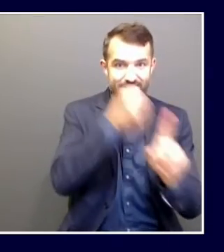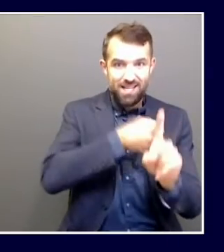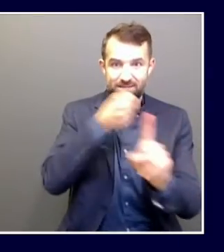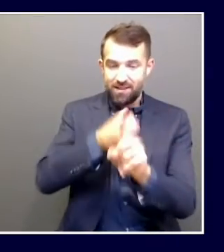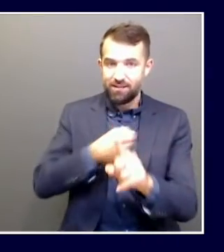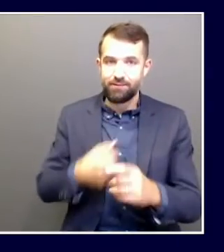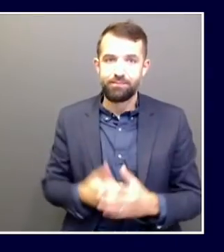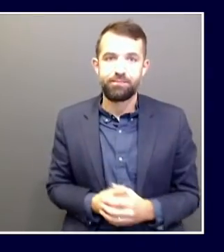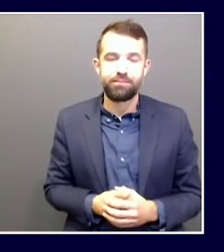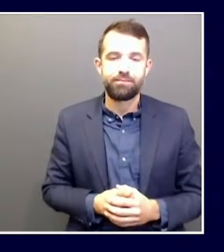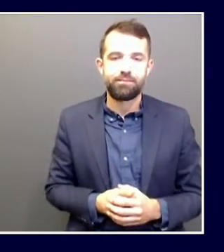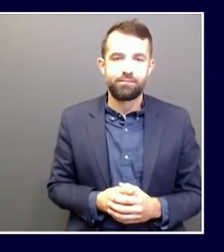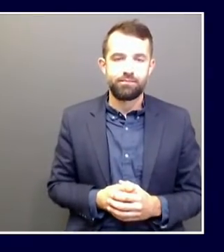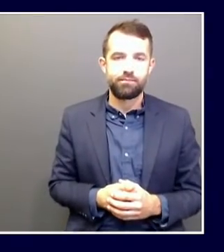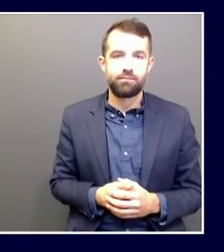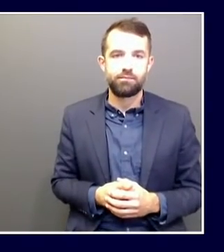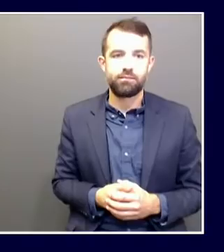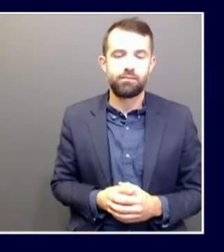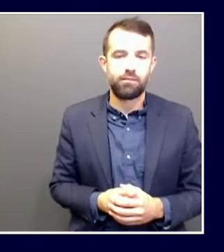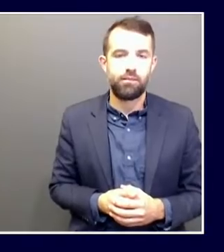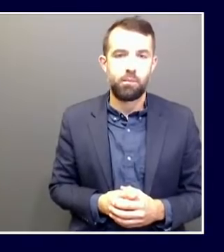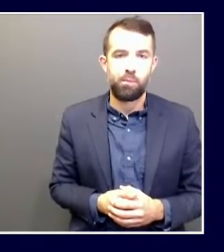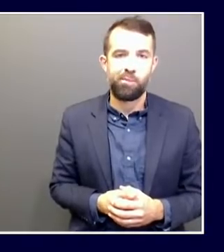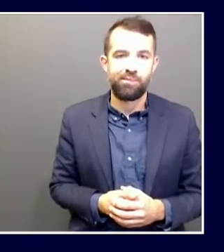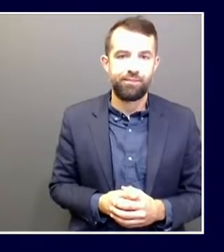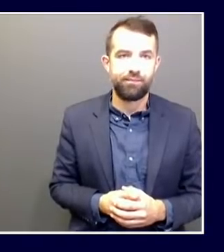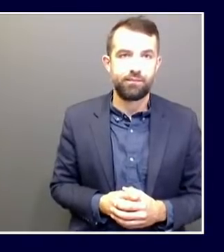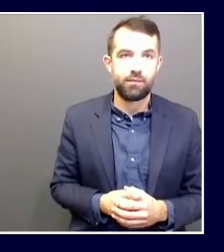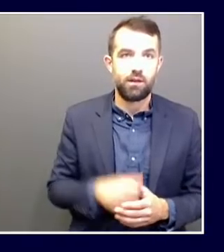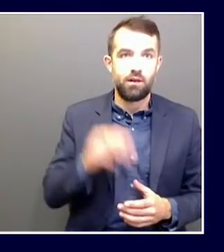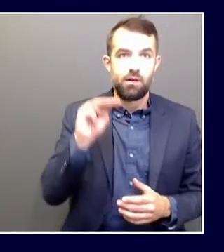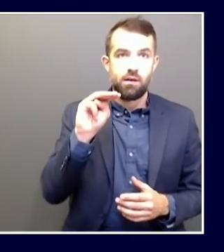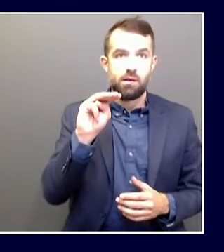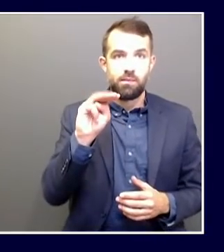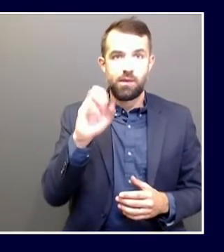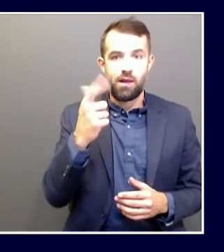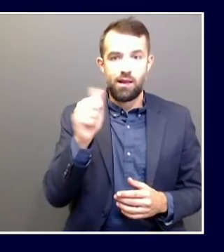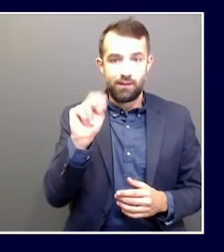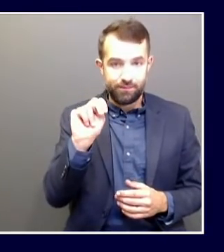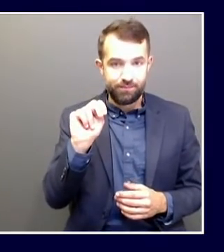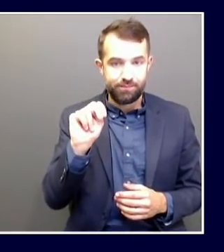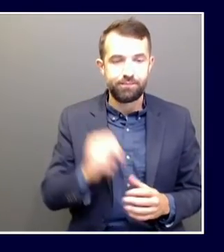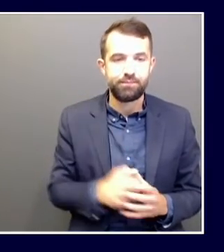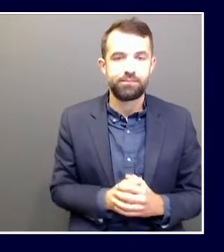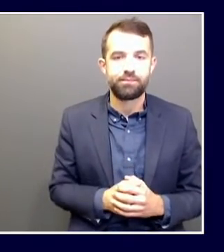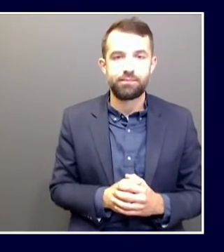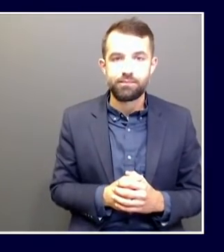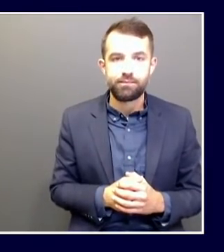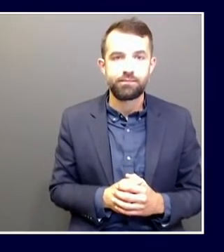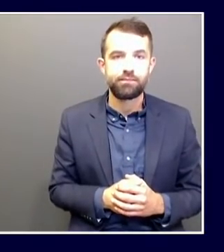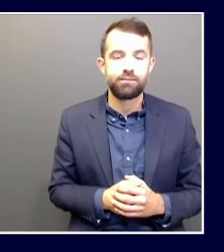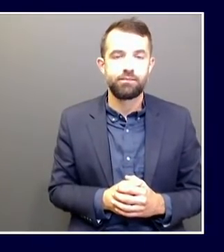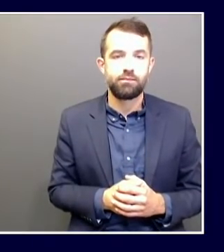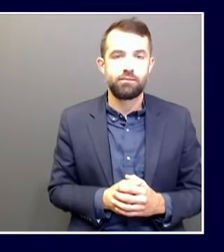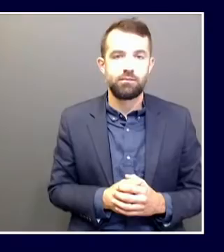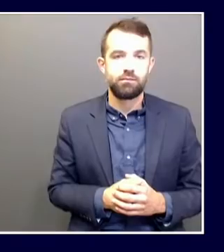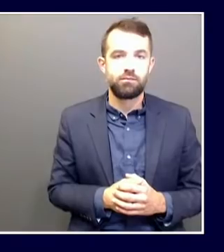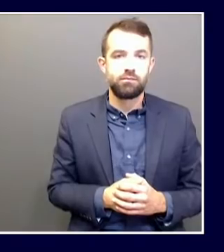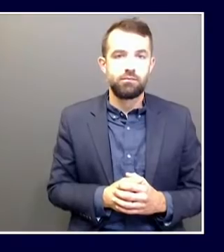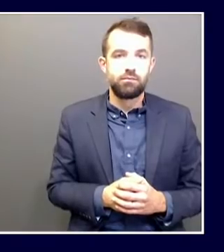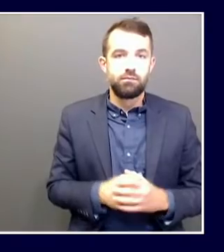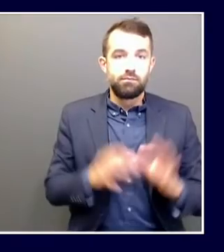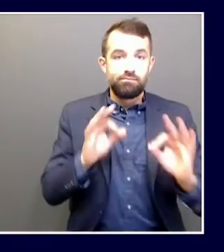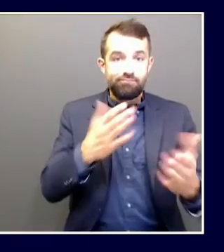you. Thanks, Brian. Let me go to Megan next. Thanks, Dr. Shah. A few weeks back, we